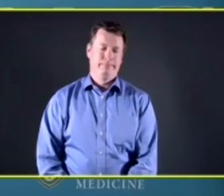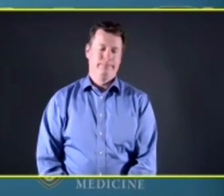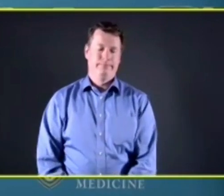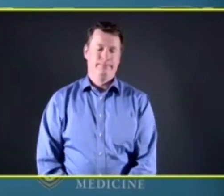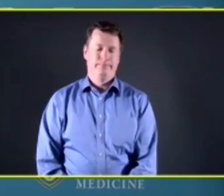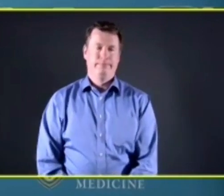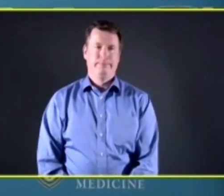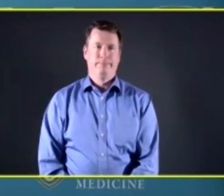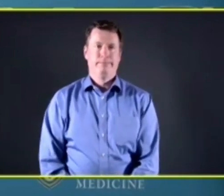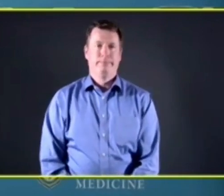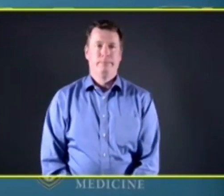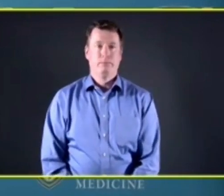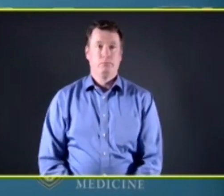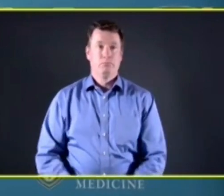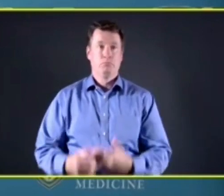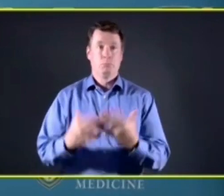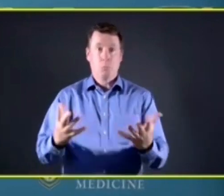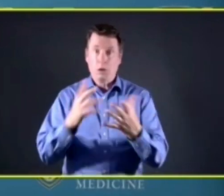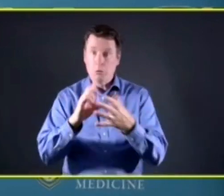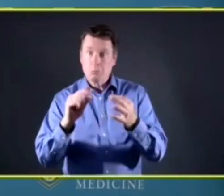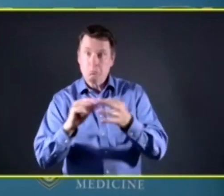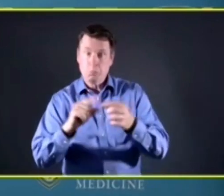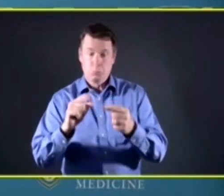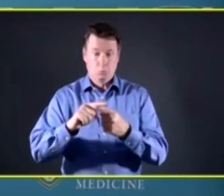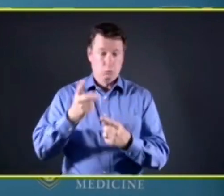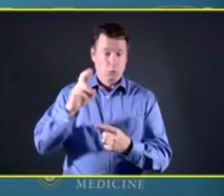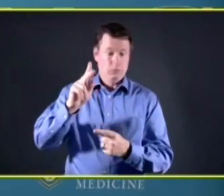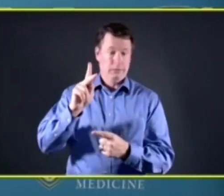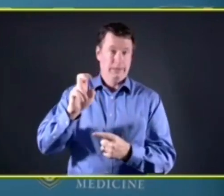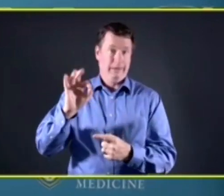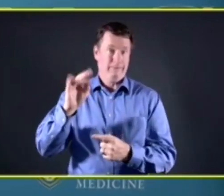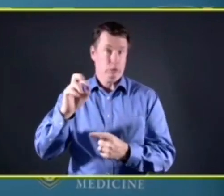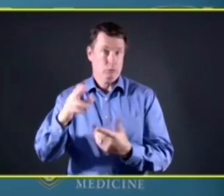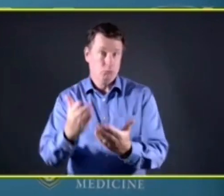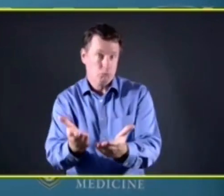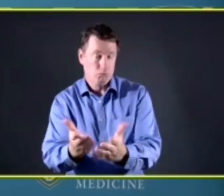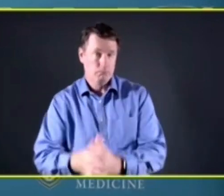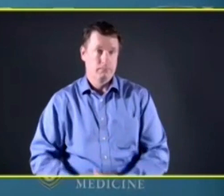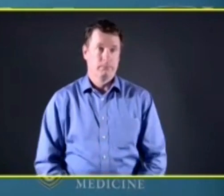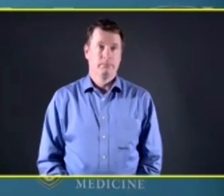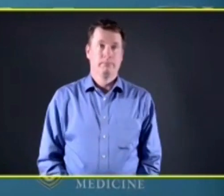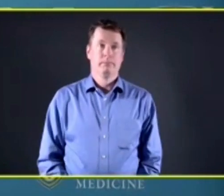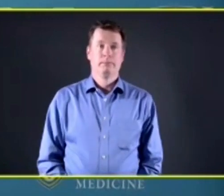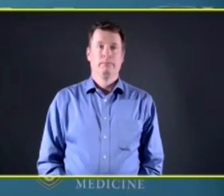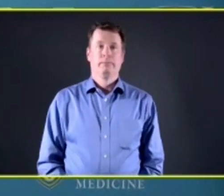before we open it up for questions. Okay, well, thank you. I'm happy to be here.